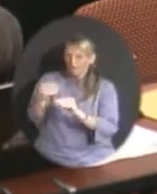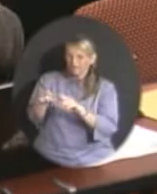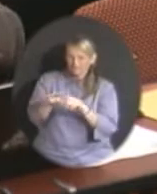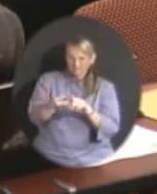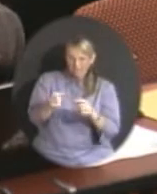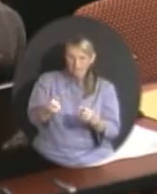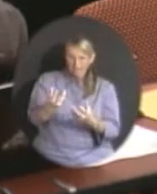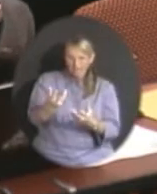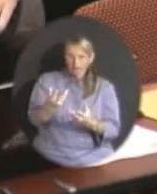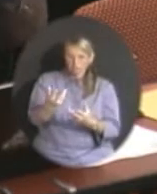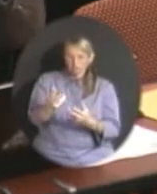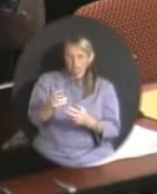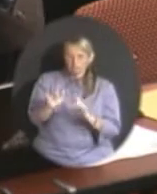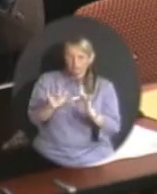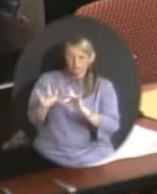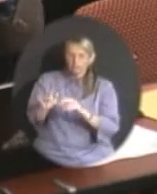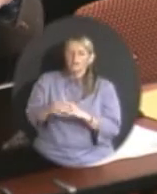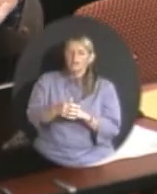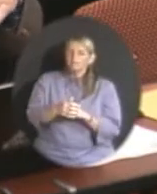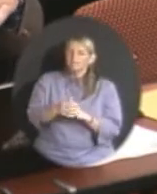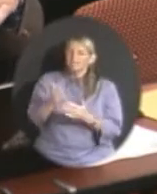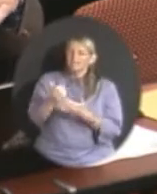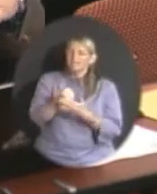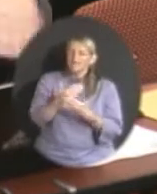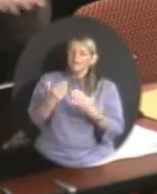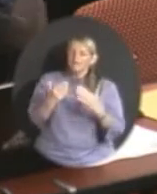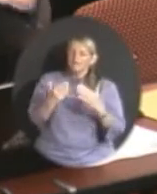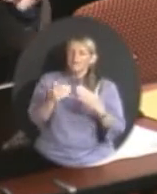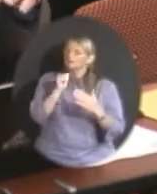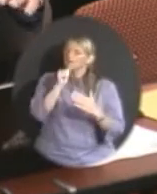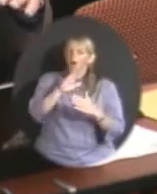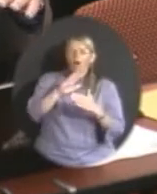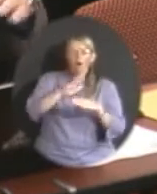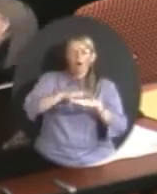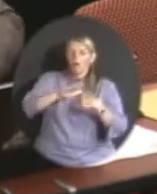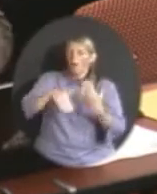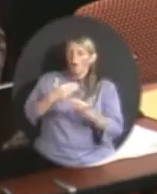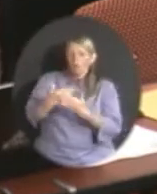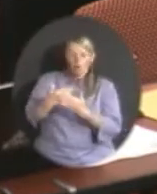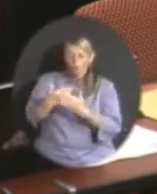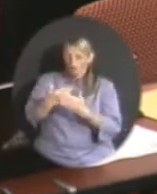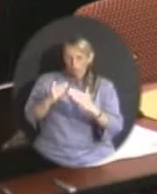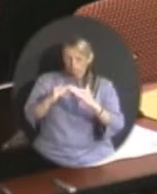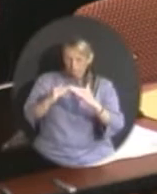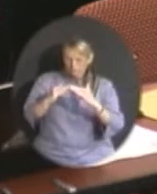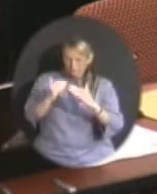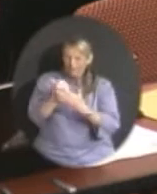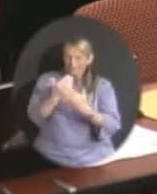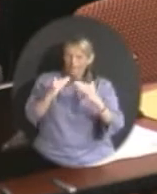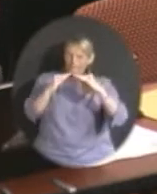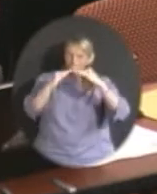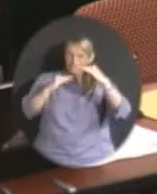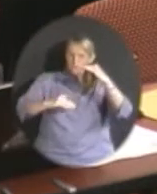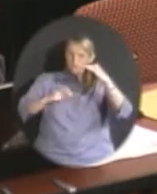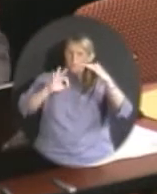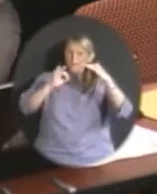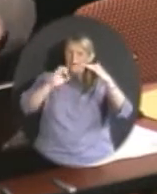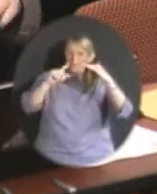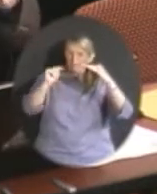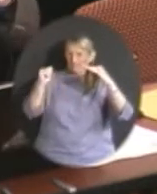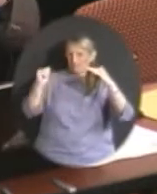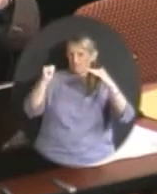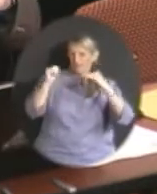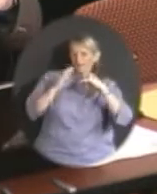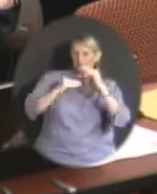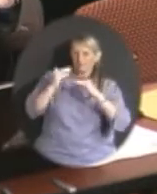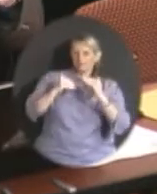a part of the building. It's everything below 9 feet in the back of the building. So very little of it would be seen by the public. Most of it